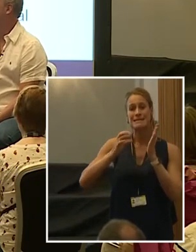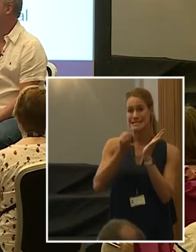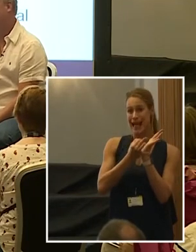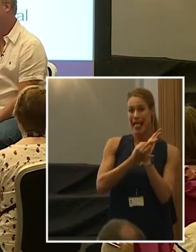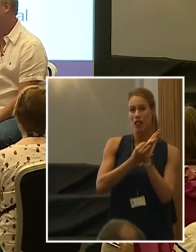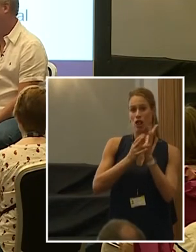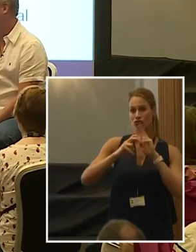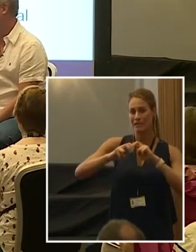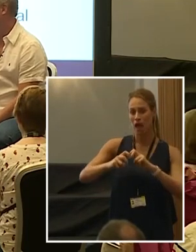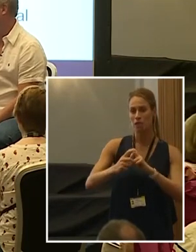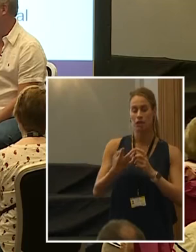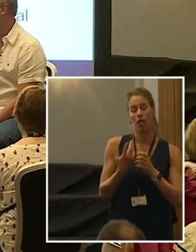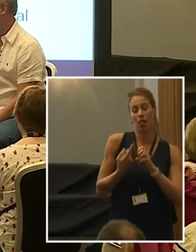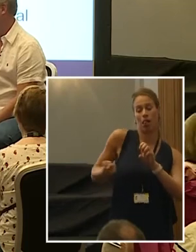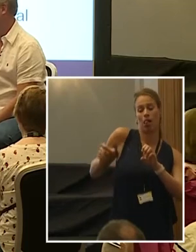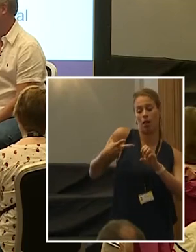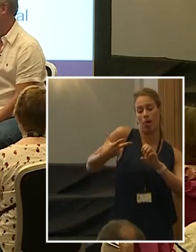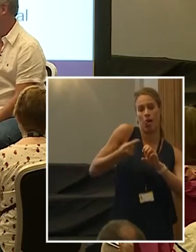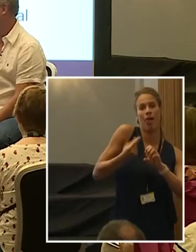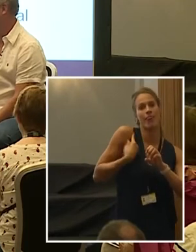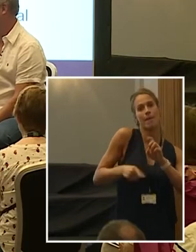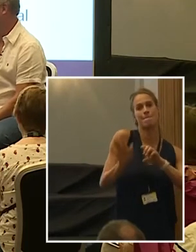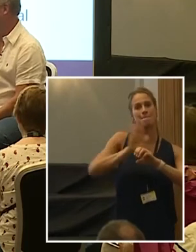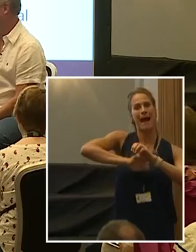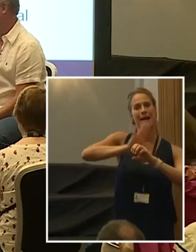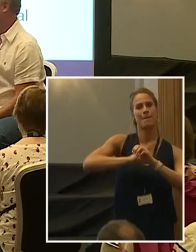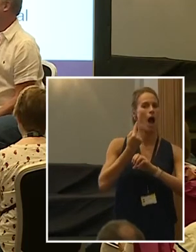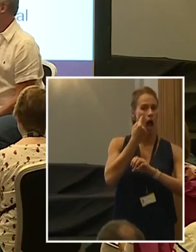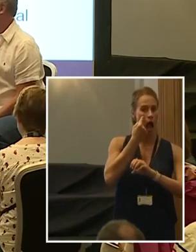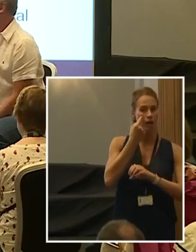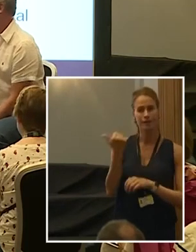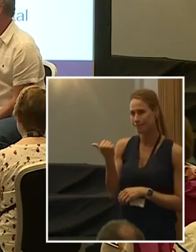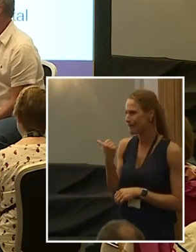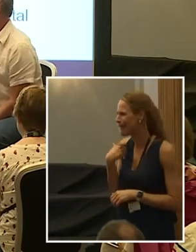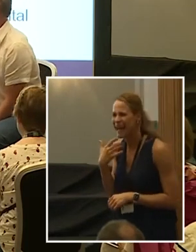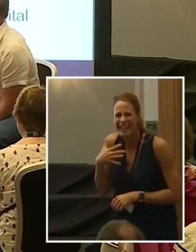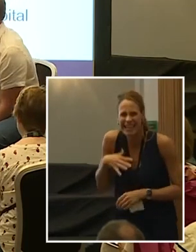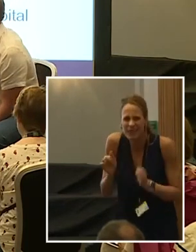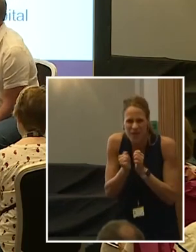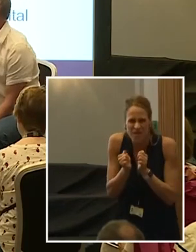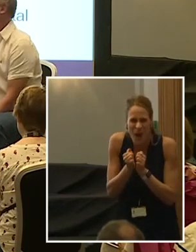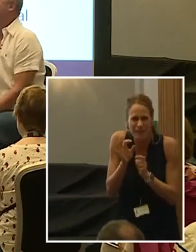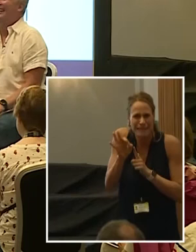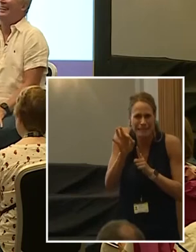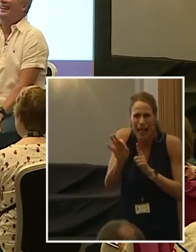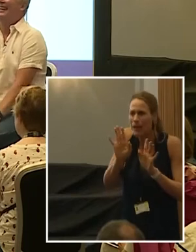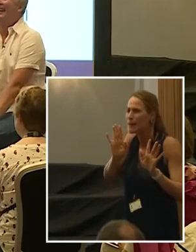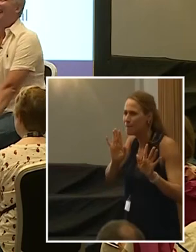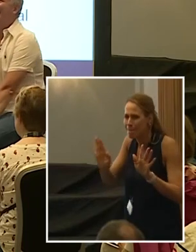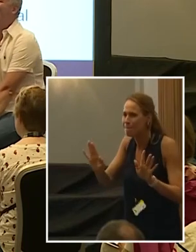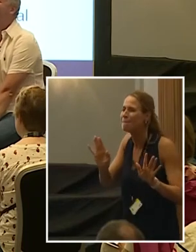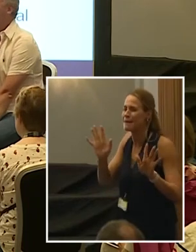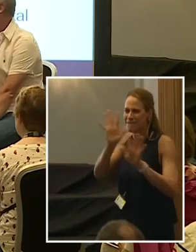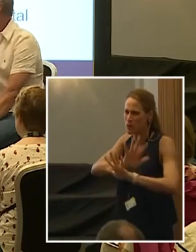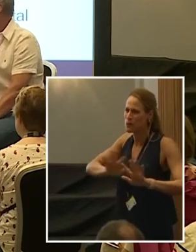my retina. I'm actually looking at Mital there to confirm that was the... Yeah, I was going to say, Mital, can you just...